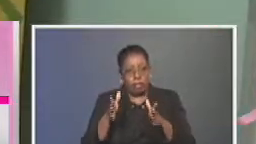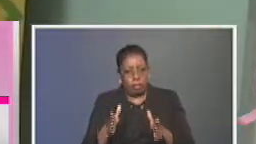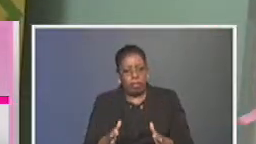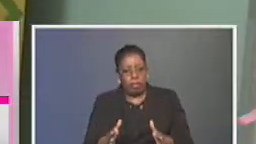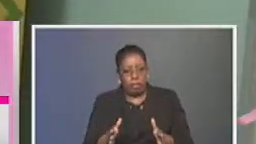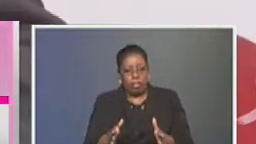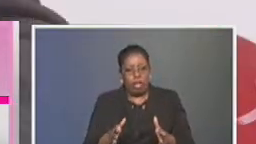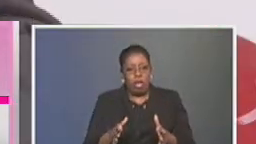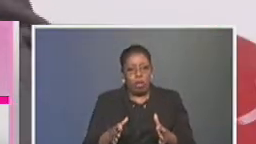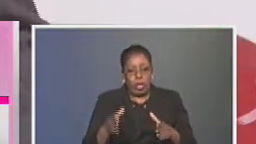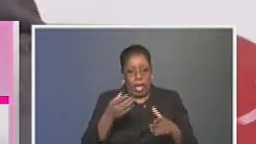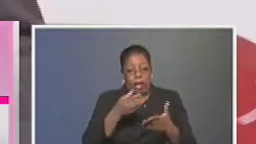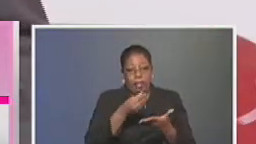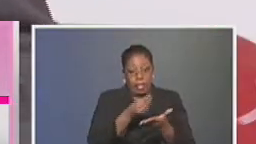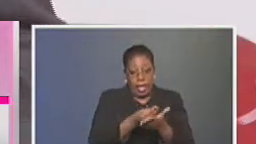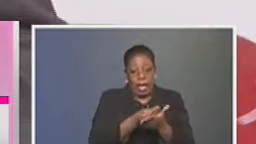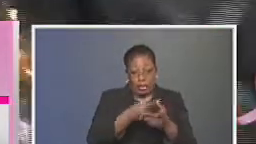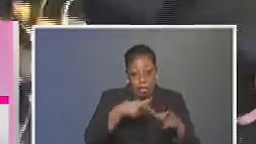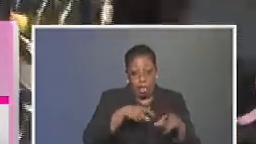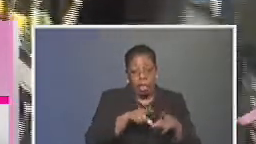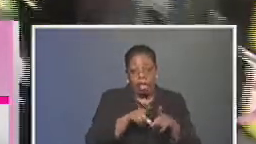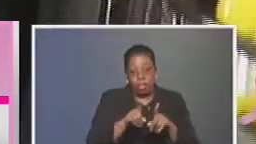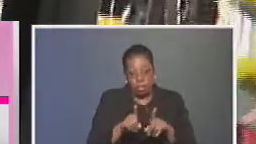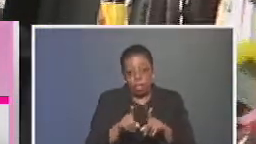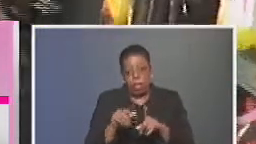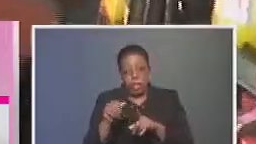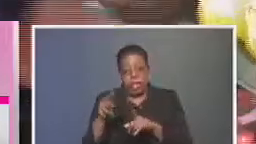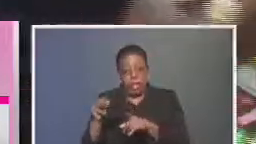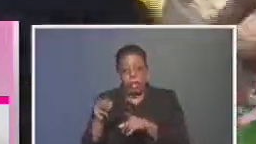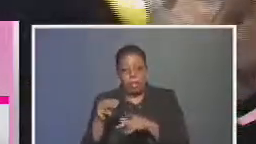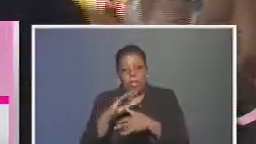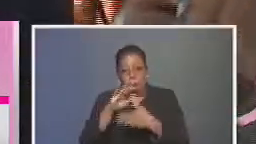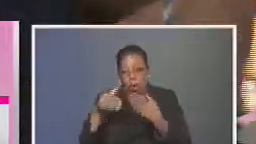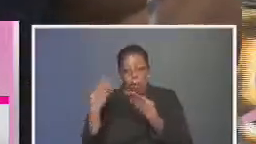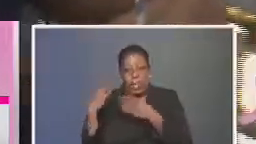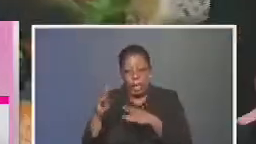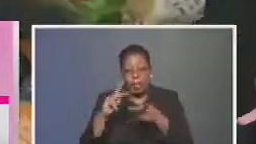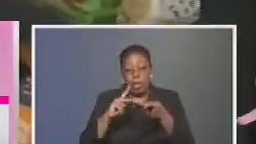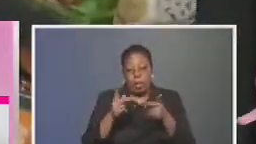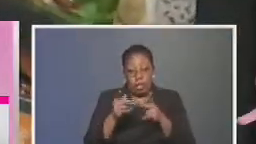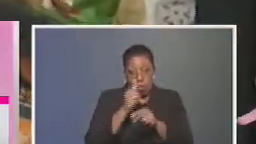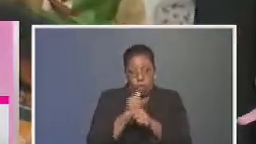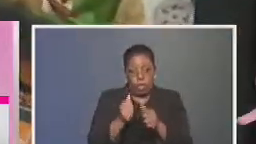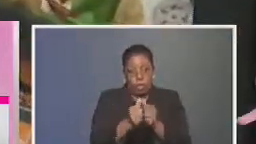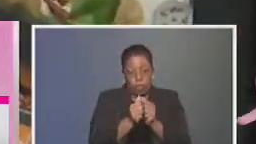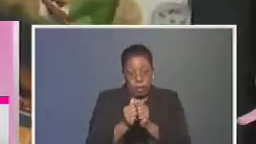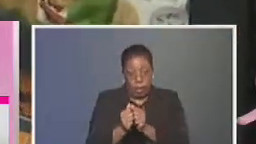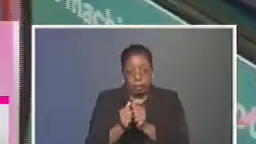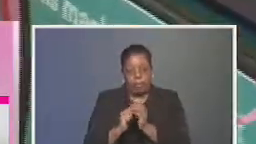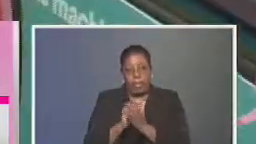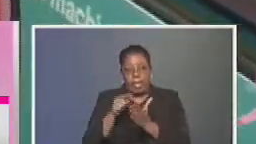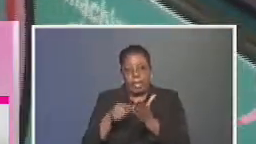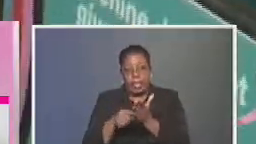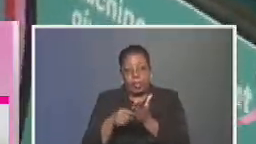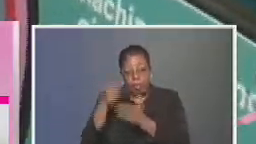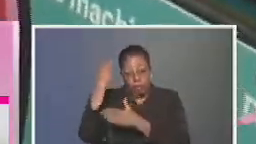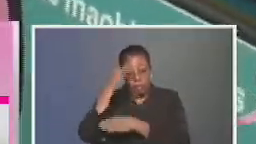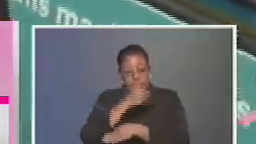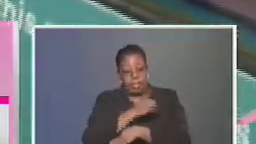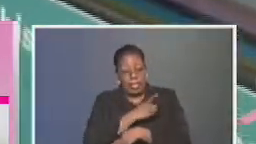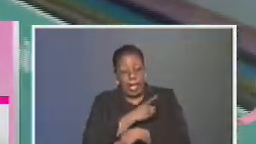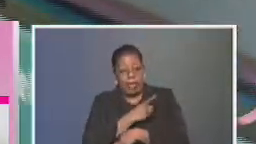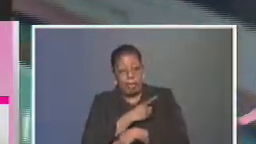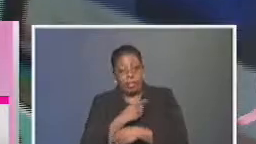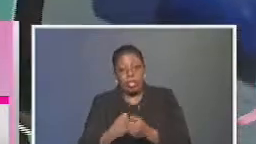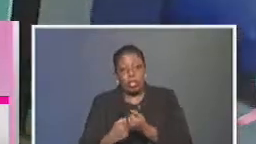Bank of the Bahamas. These are all Bahamian partnerships. It's something Prime Minister the Honorable Philip Davis supports, likening it to